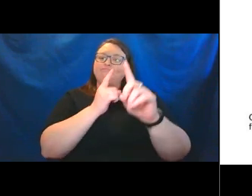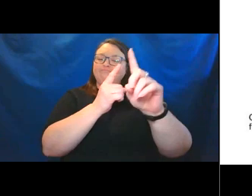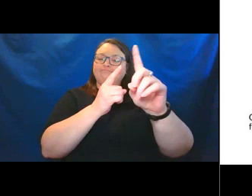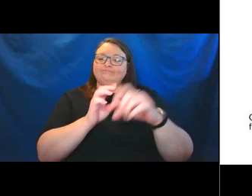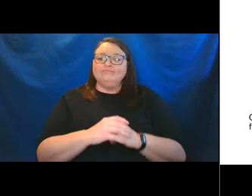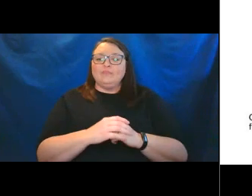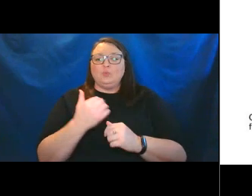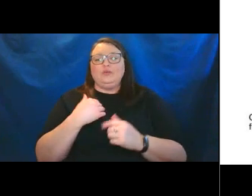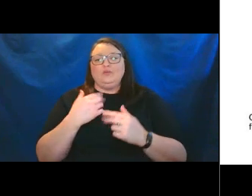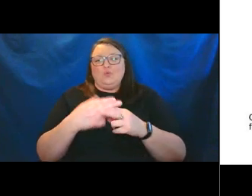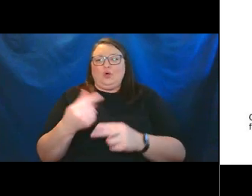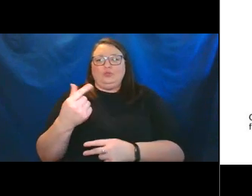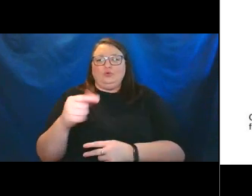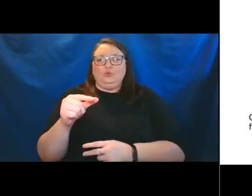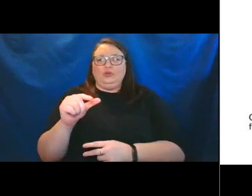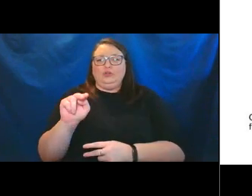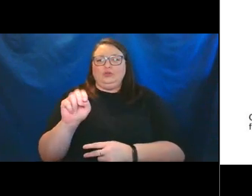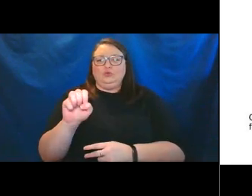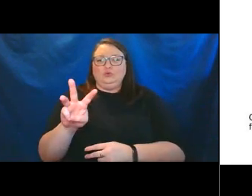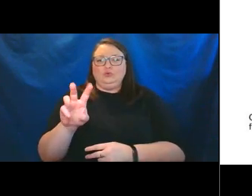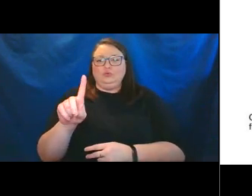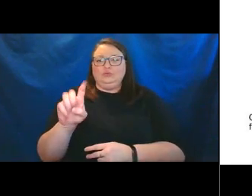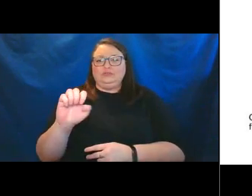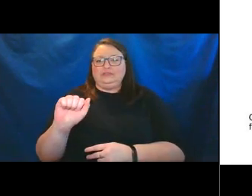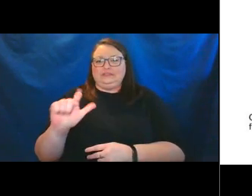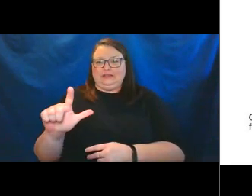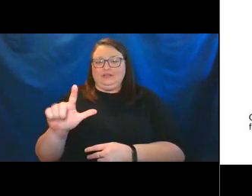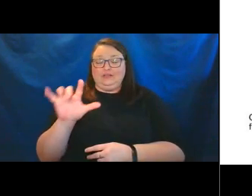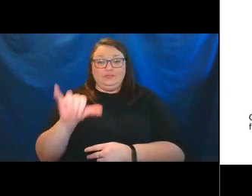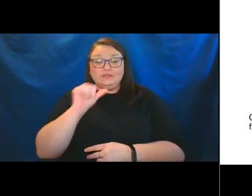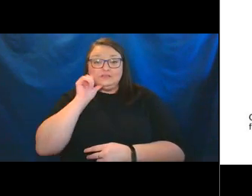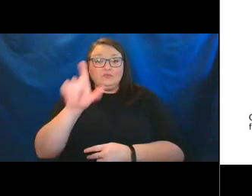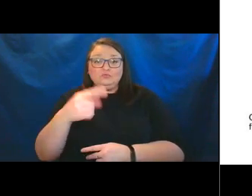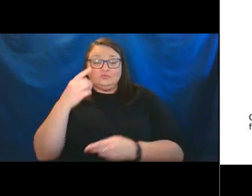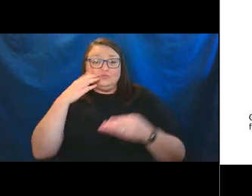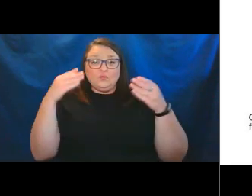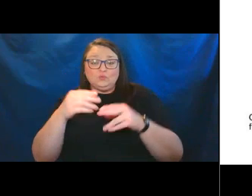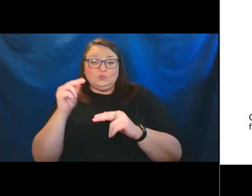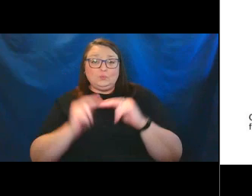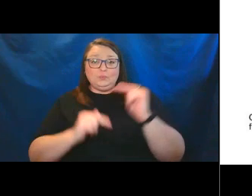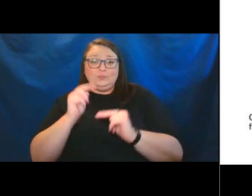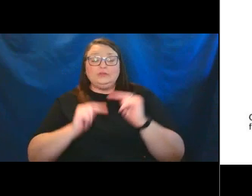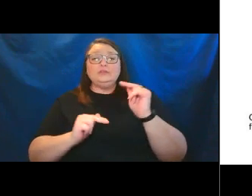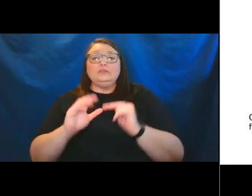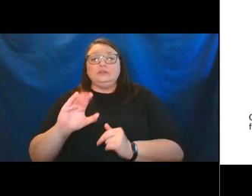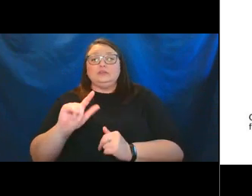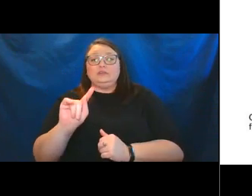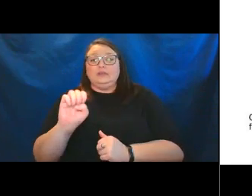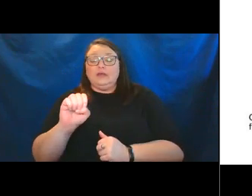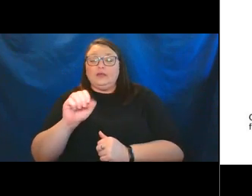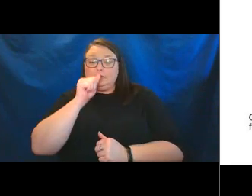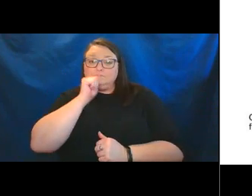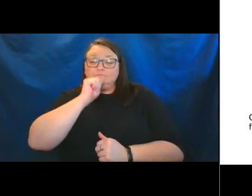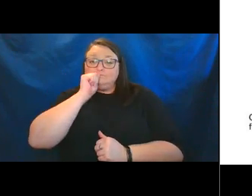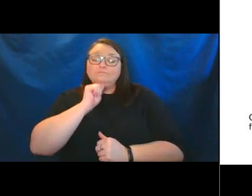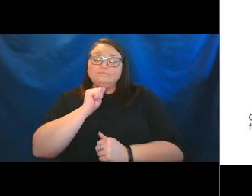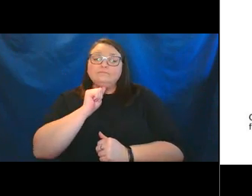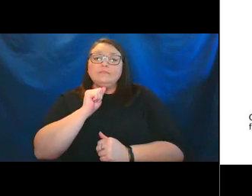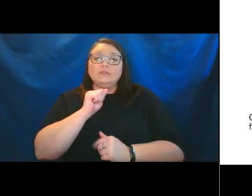Deal. And that Green New Deal is really not just focused on building climate resilience, but